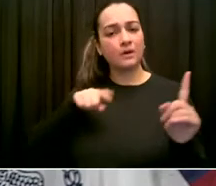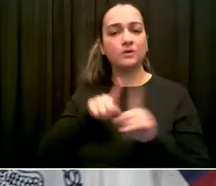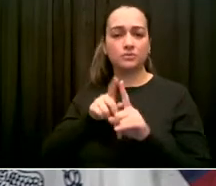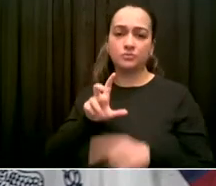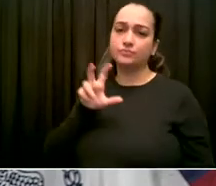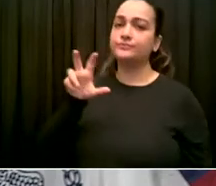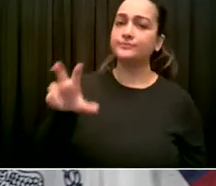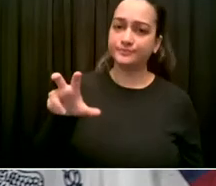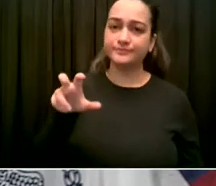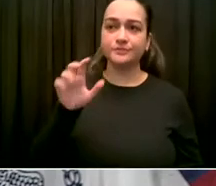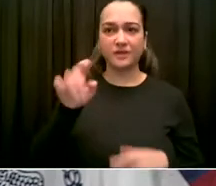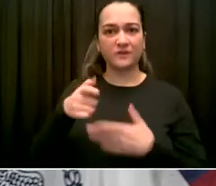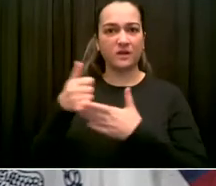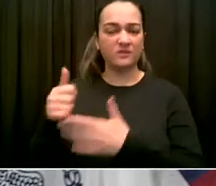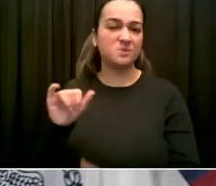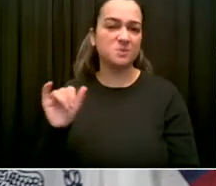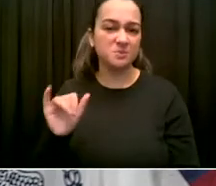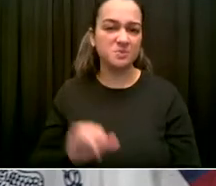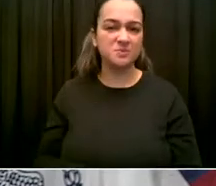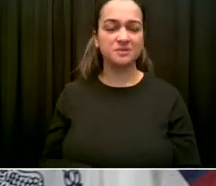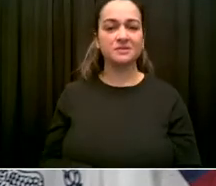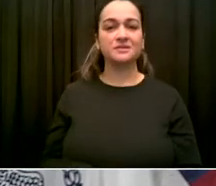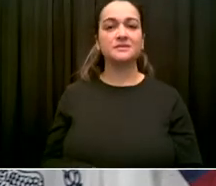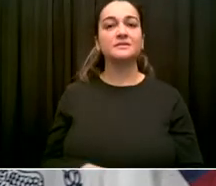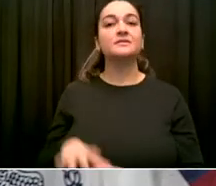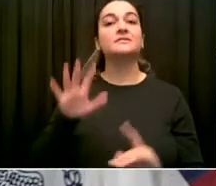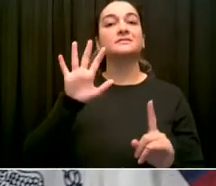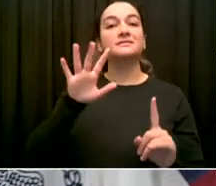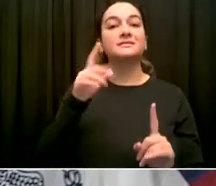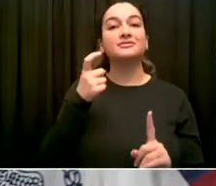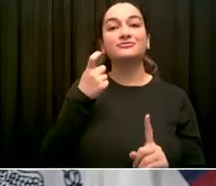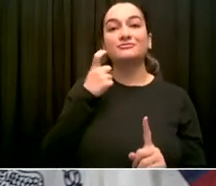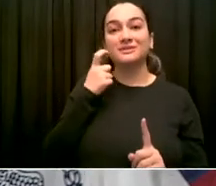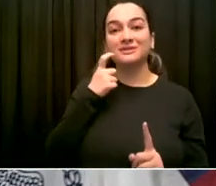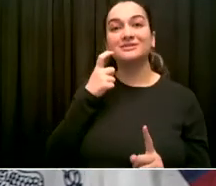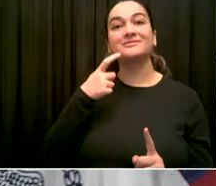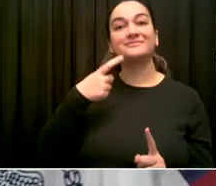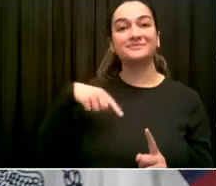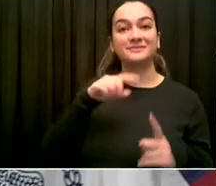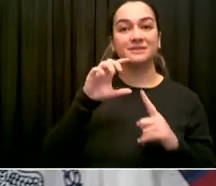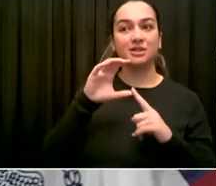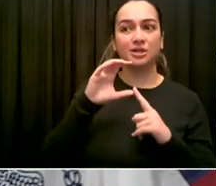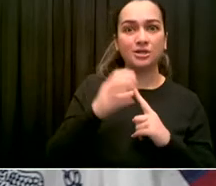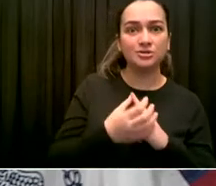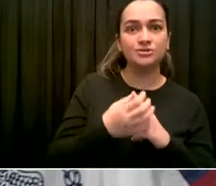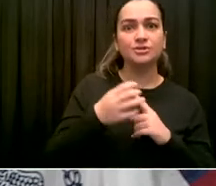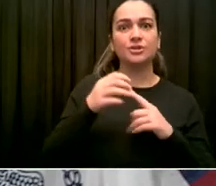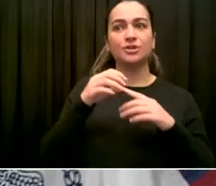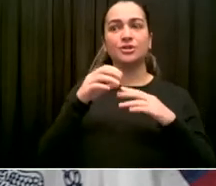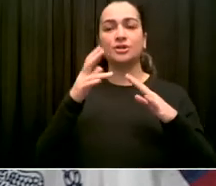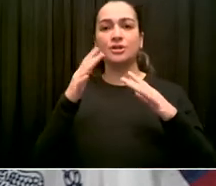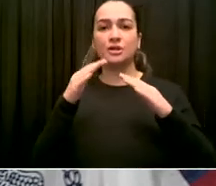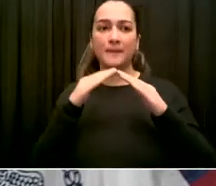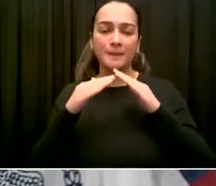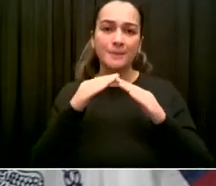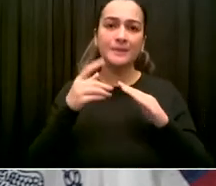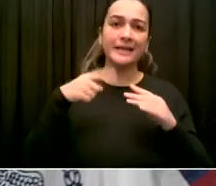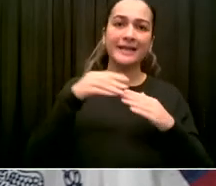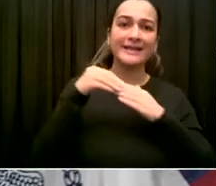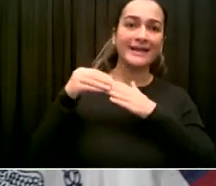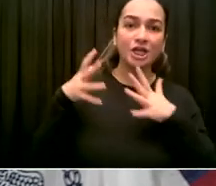leadership to think through these approaches. And again, for what we're ultimately talking about, you know, Broadway, using Broadway